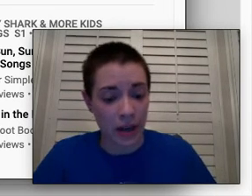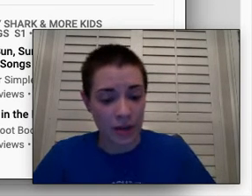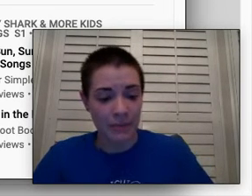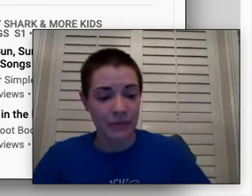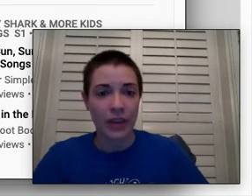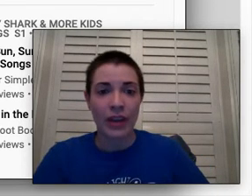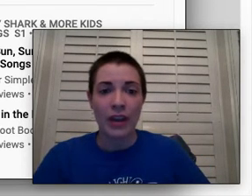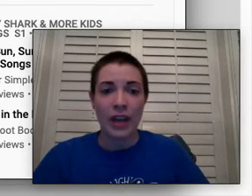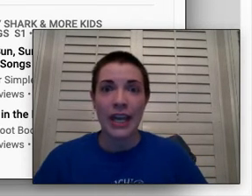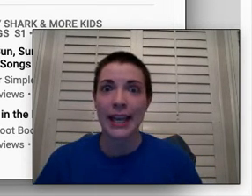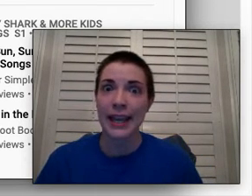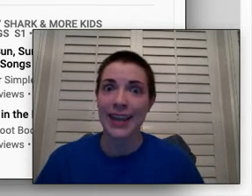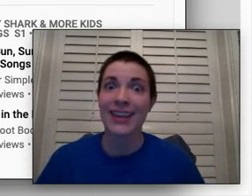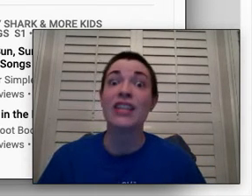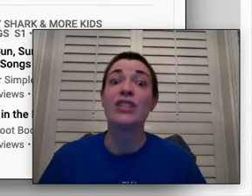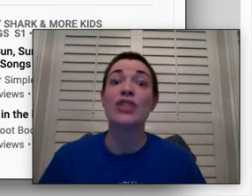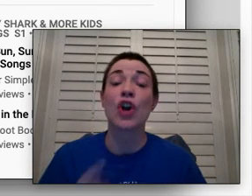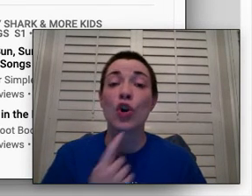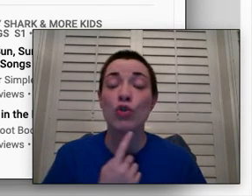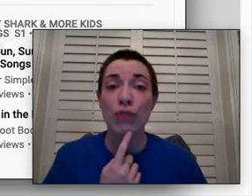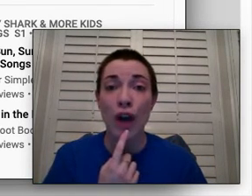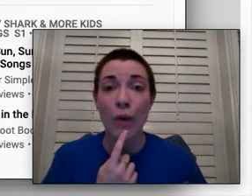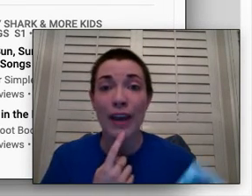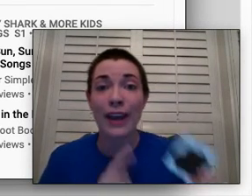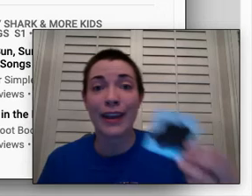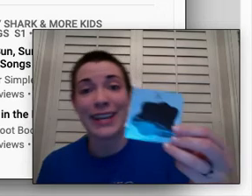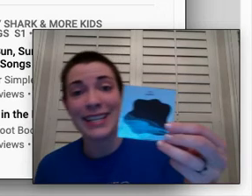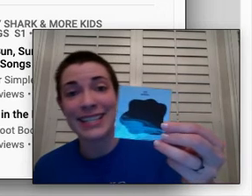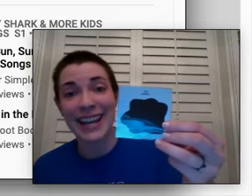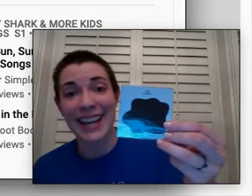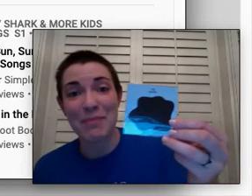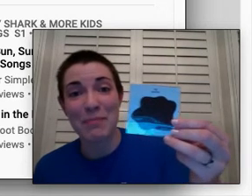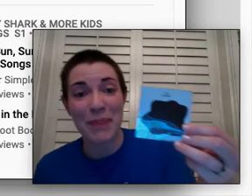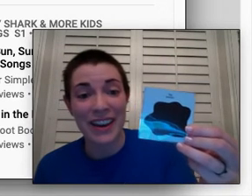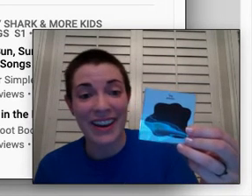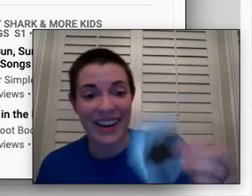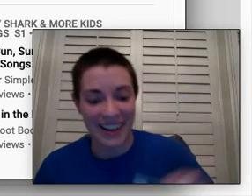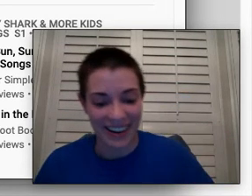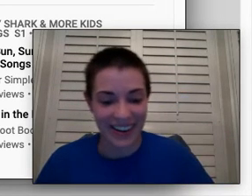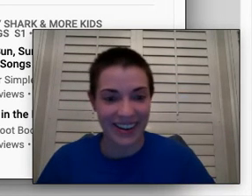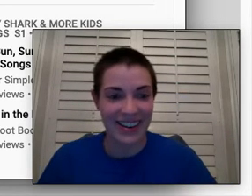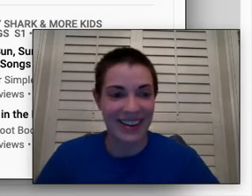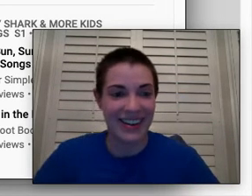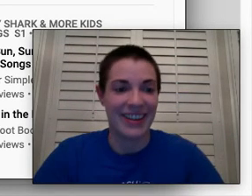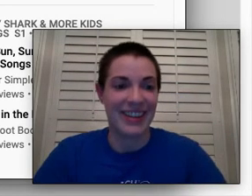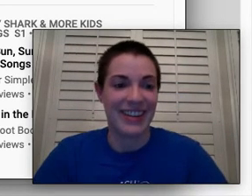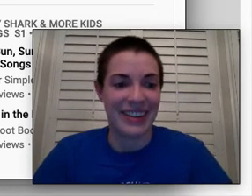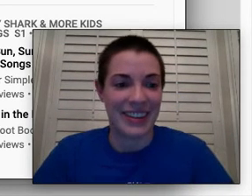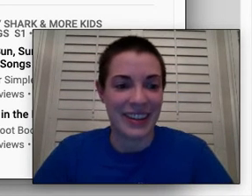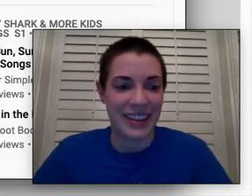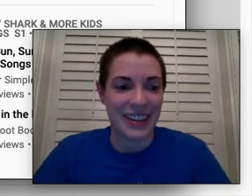caterpillar. He is growing. He's getting bigger.